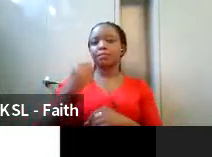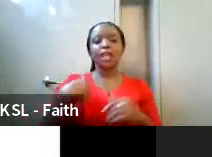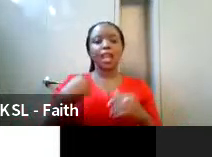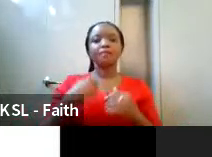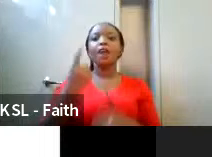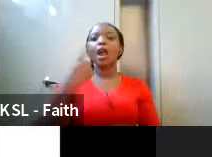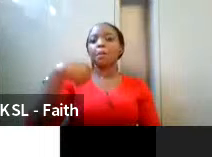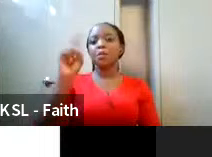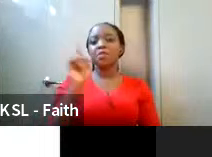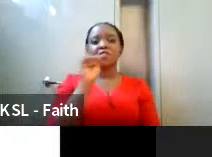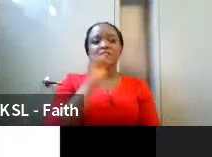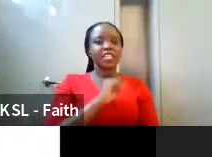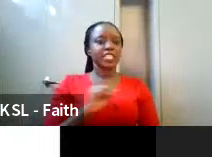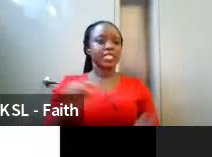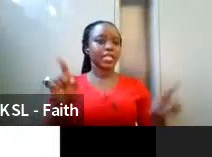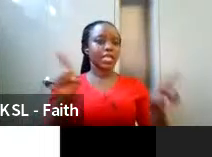same.